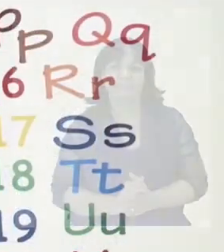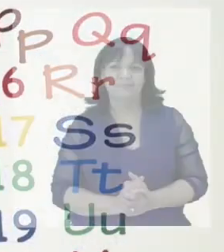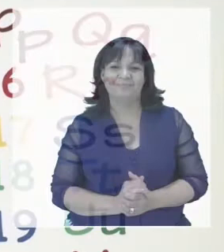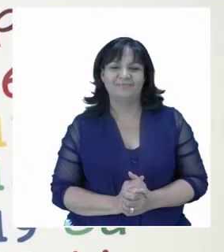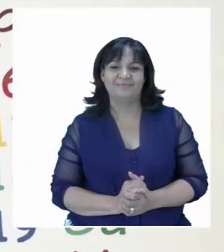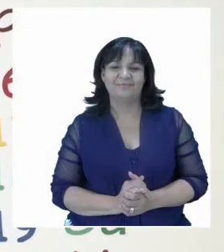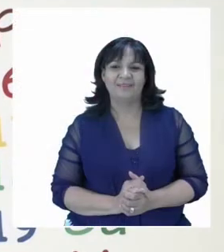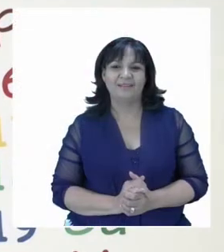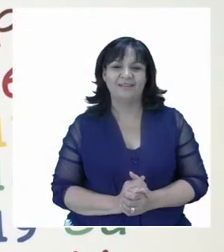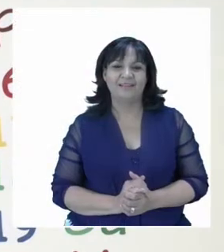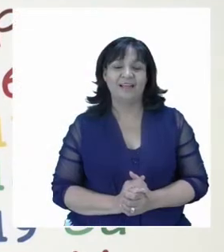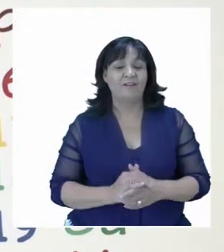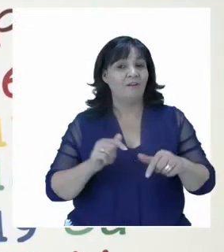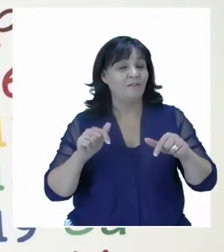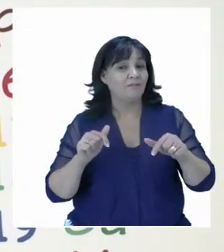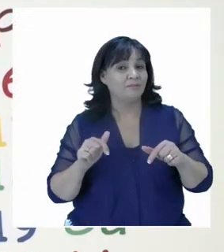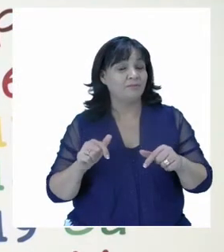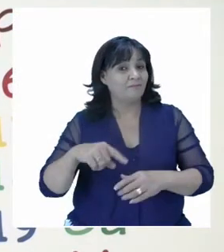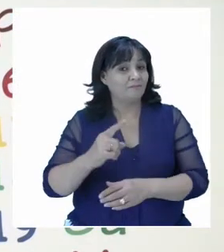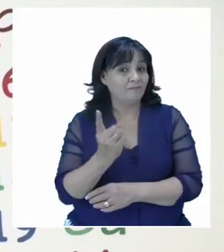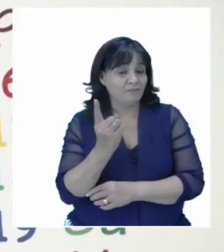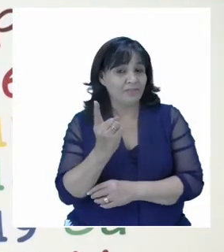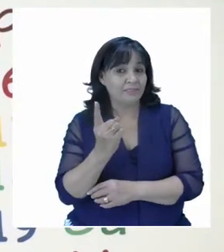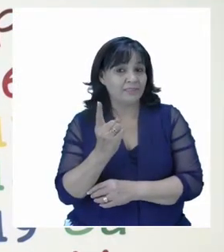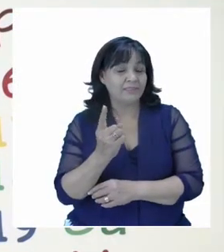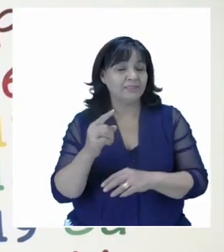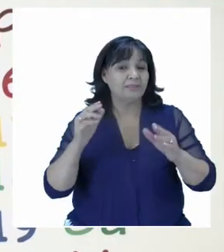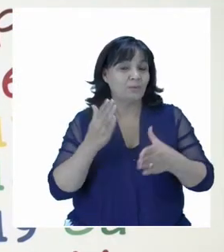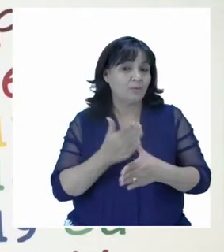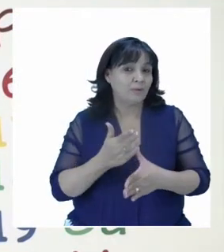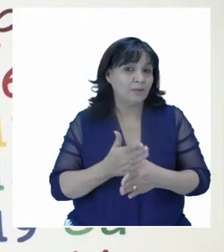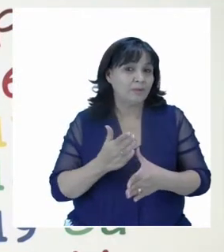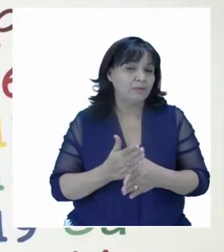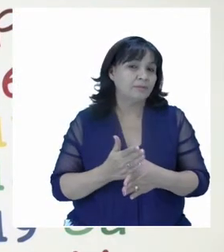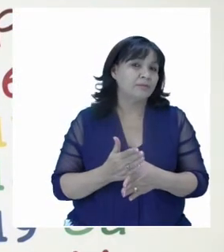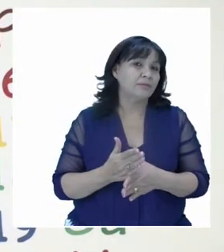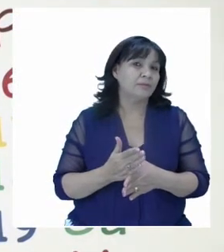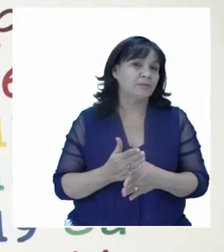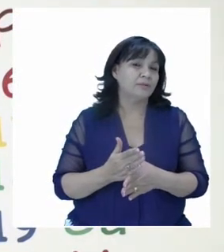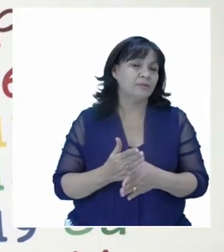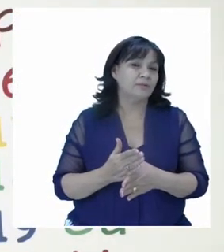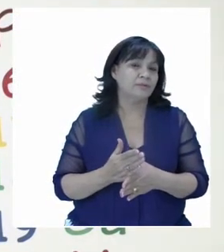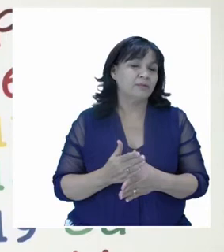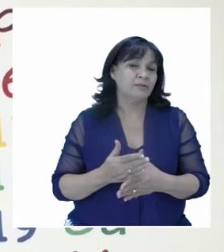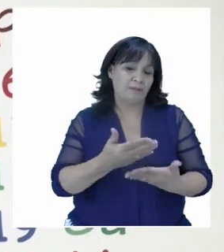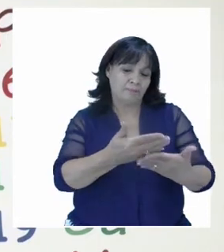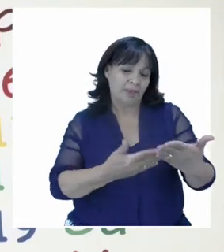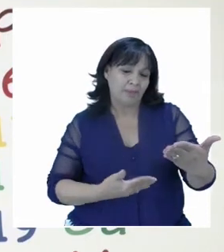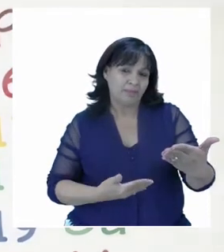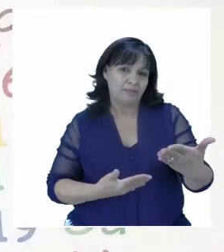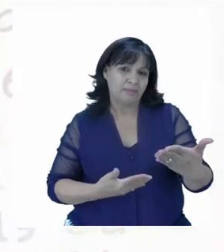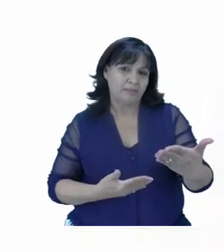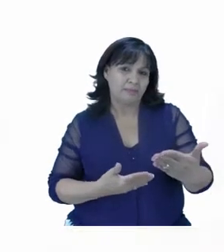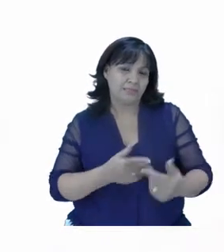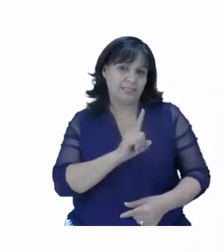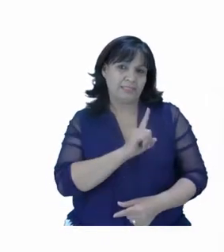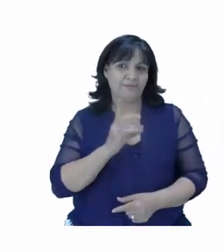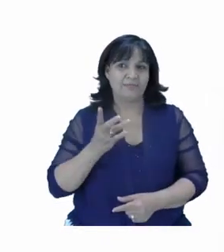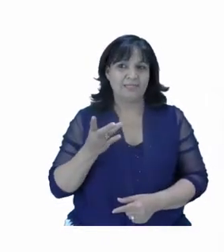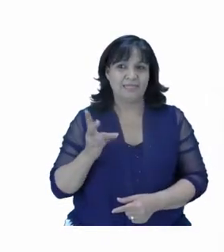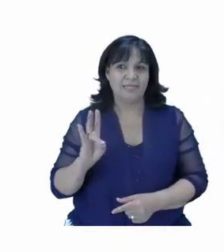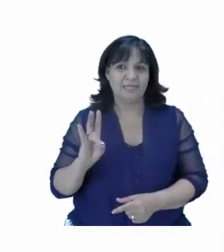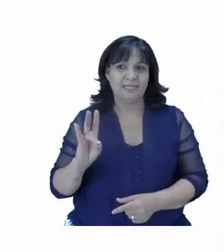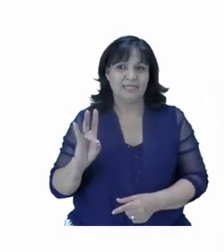For our first exercise, we are going to go to page